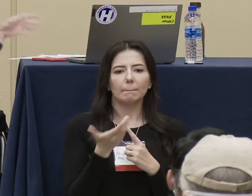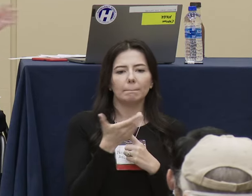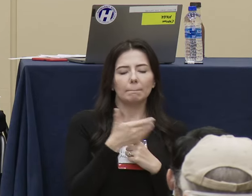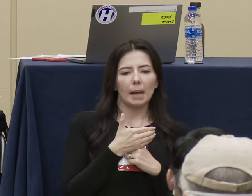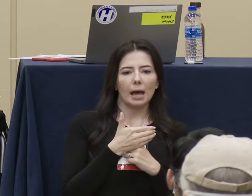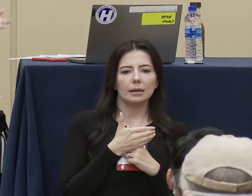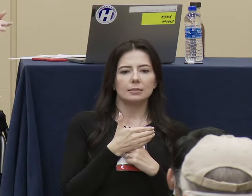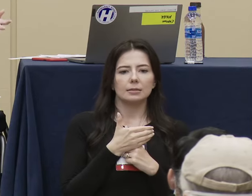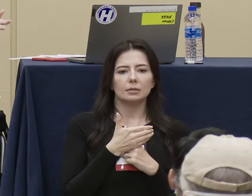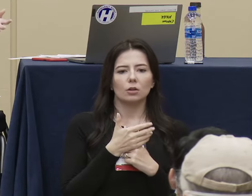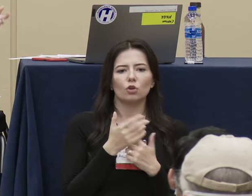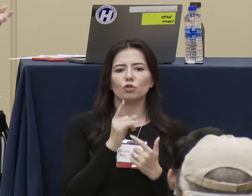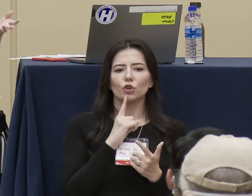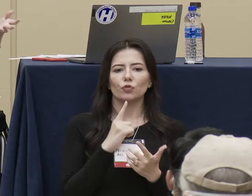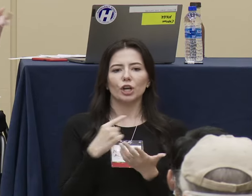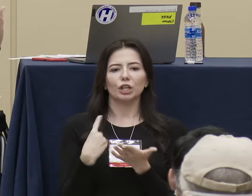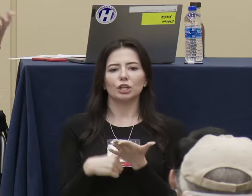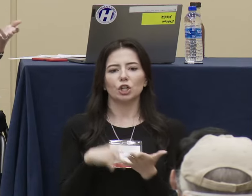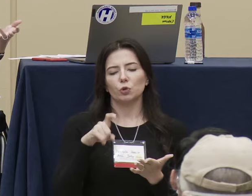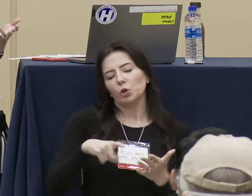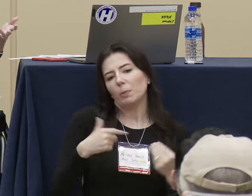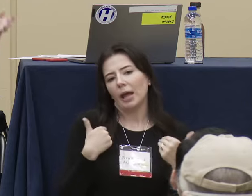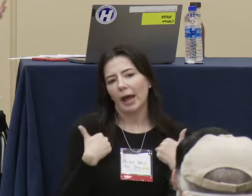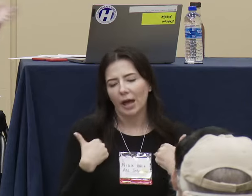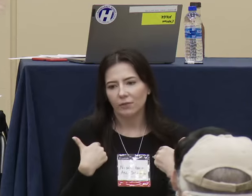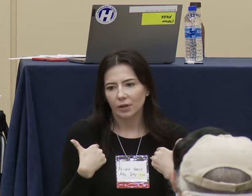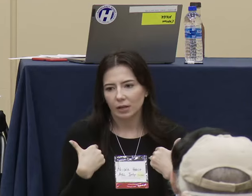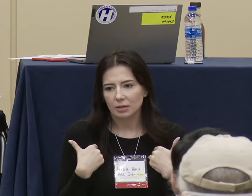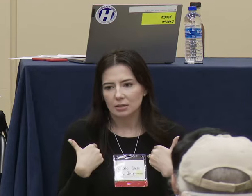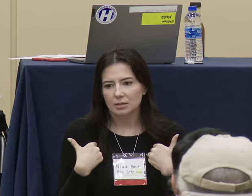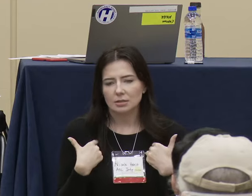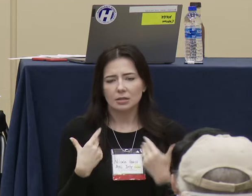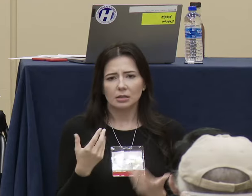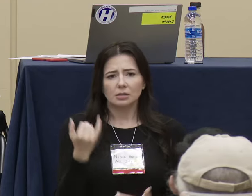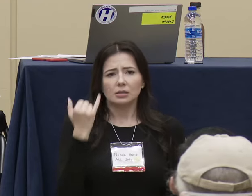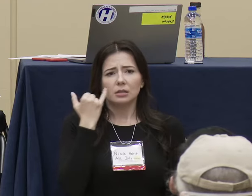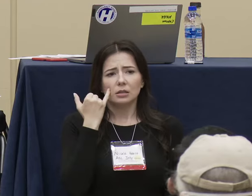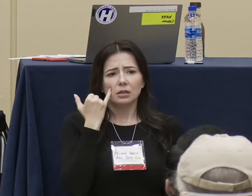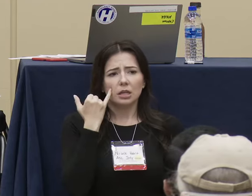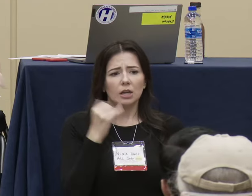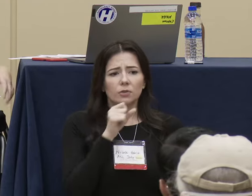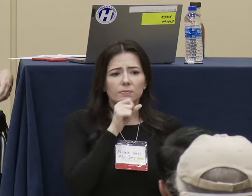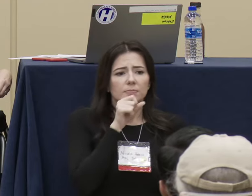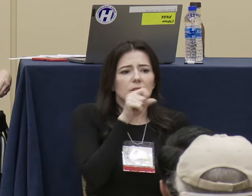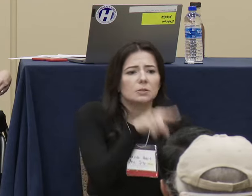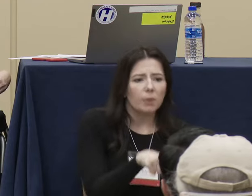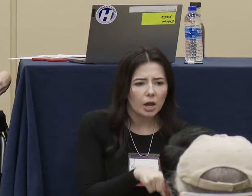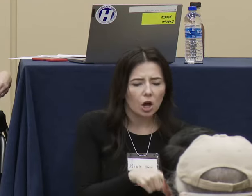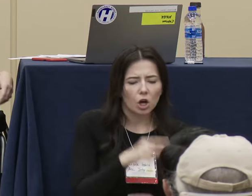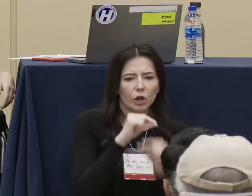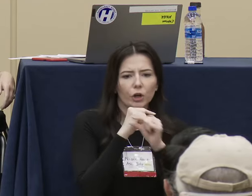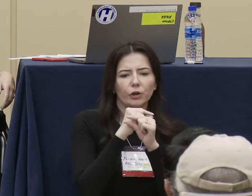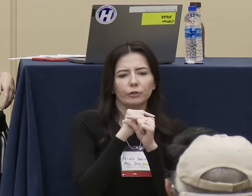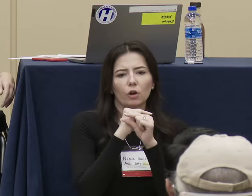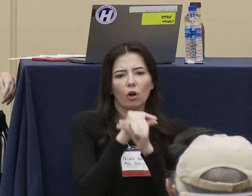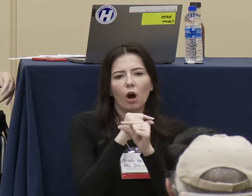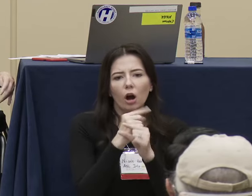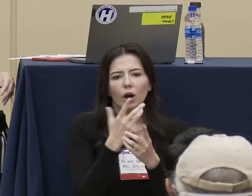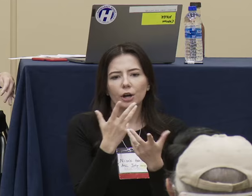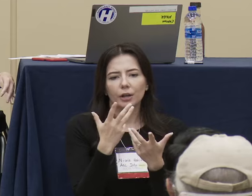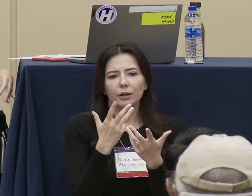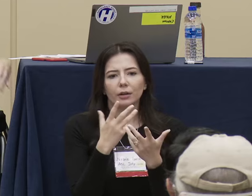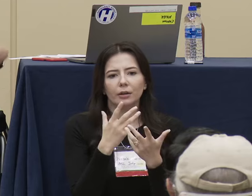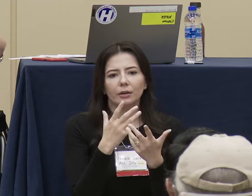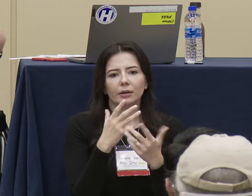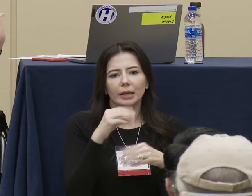if you spit on a guard in a prison, that's violence, but incarceration is not. And that is incredibly